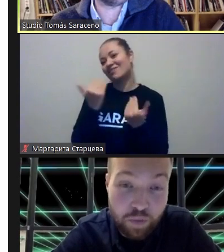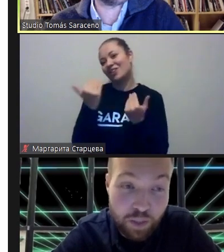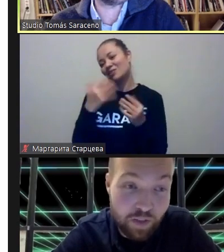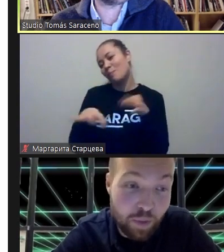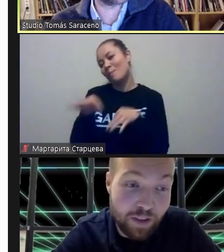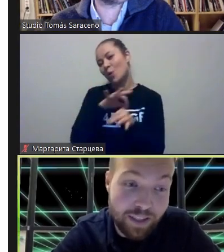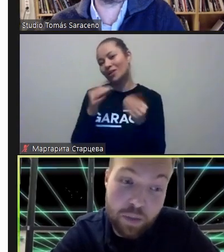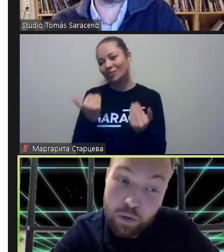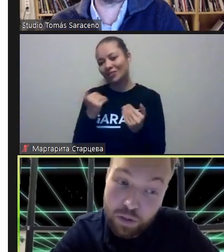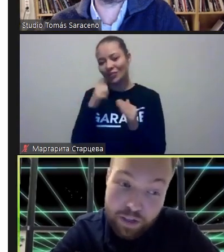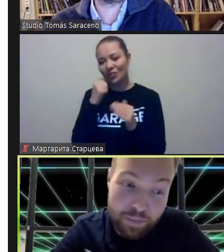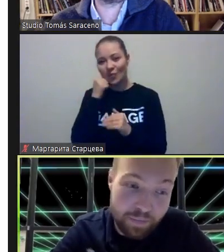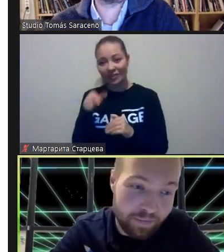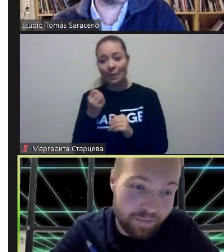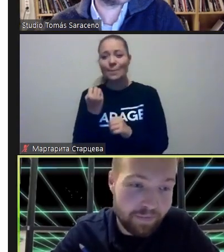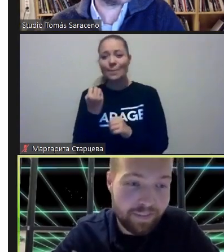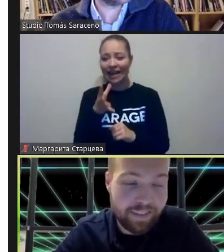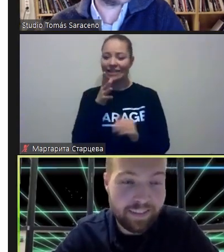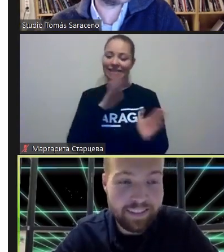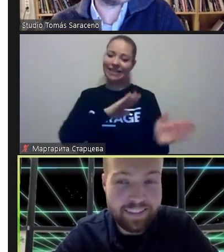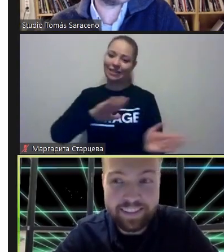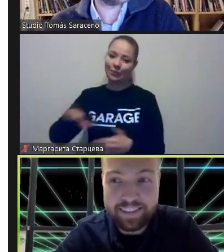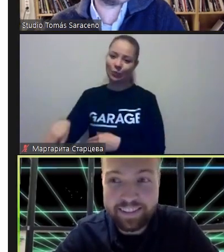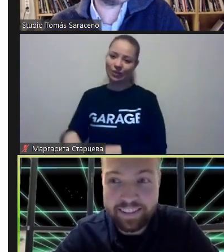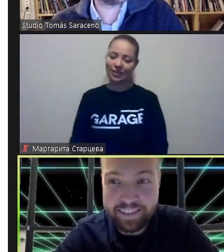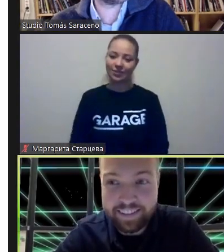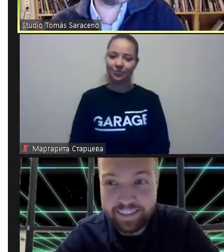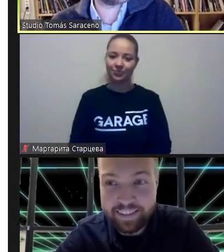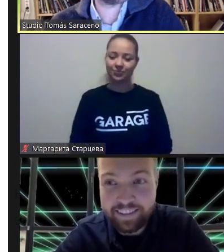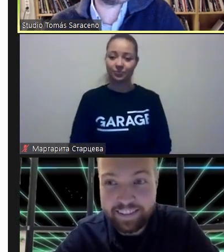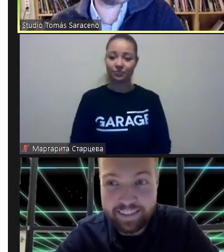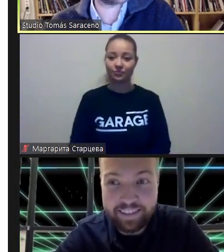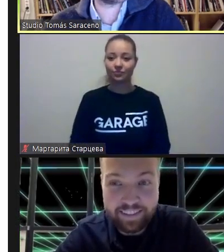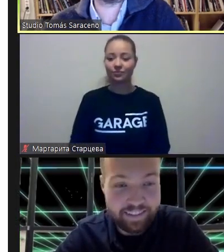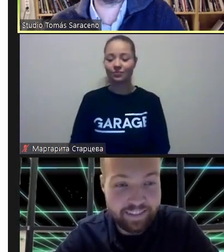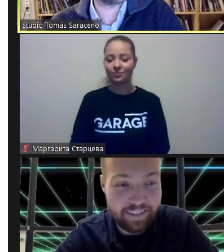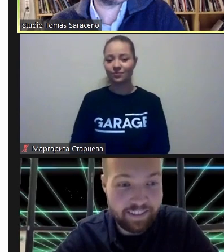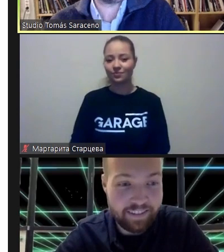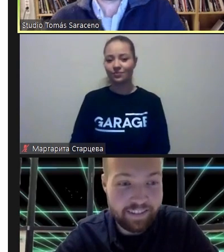to your current projects 15 years later?